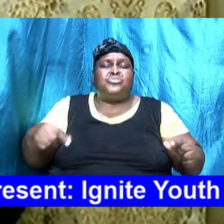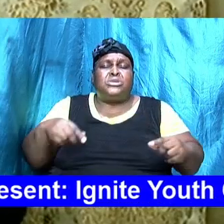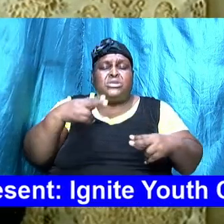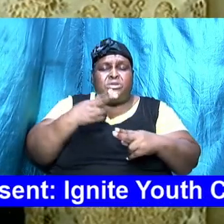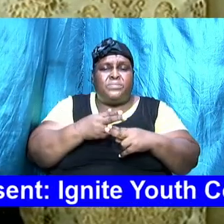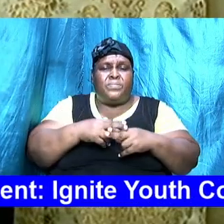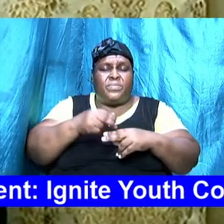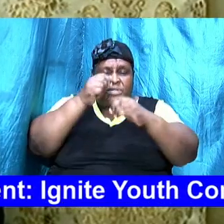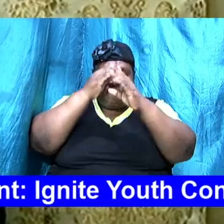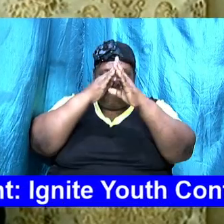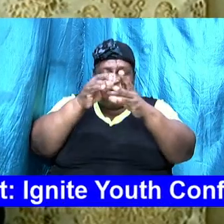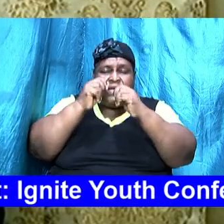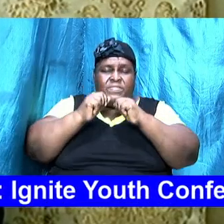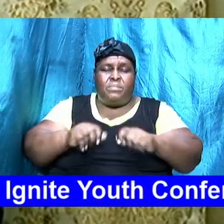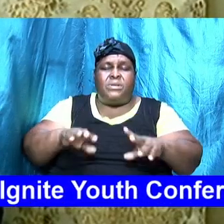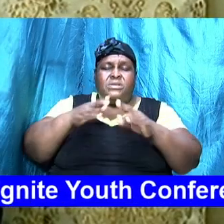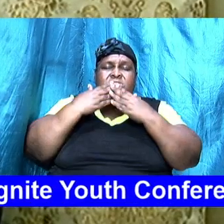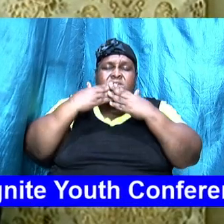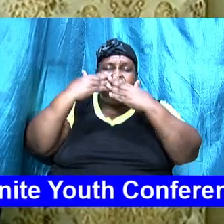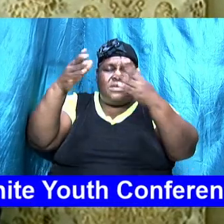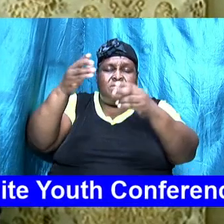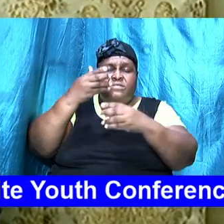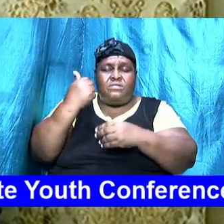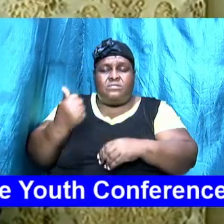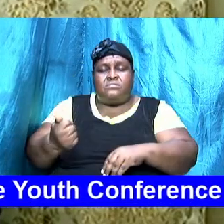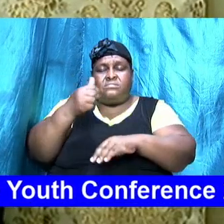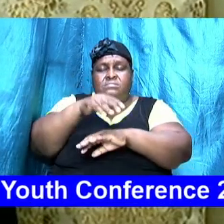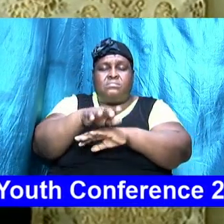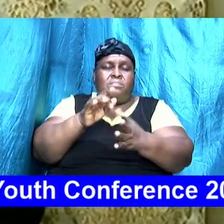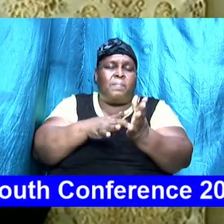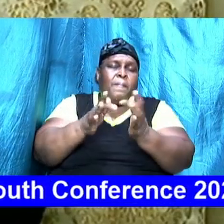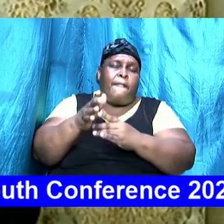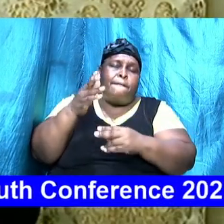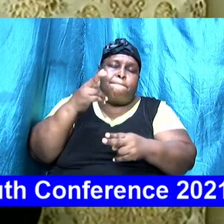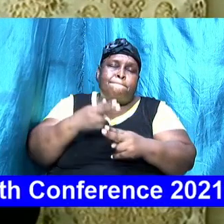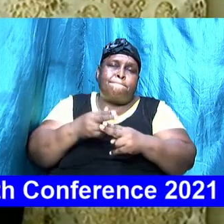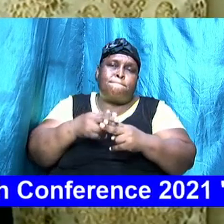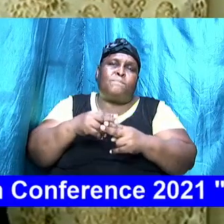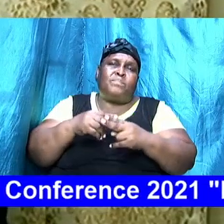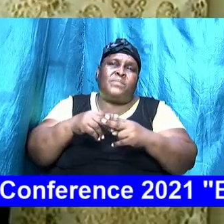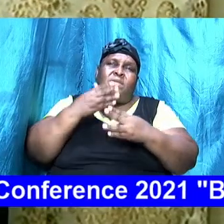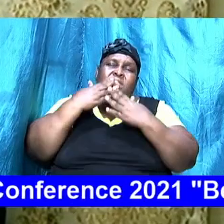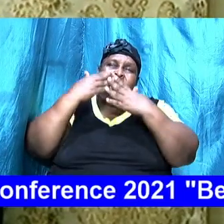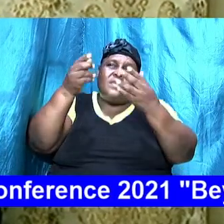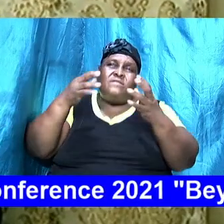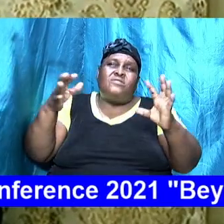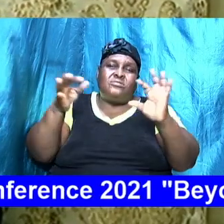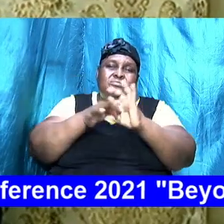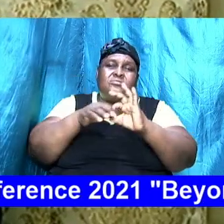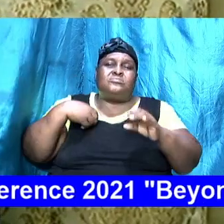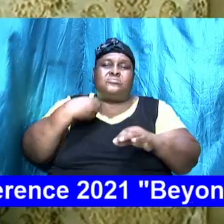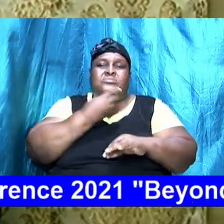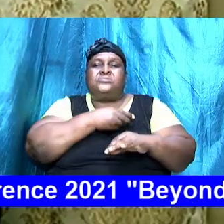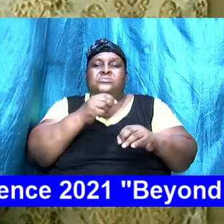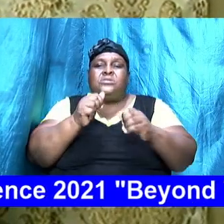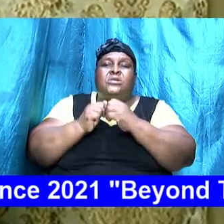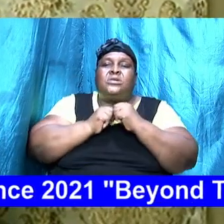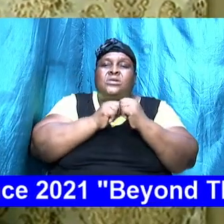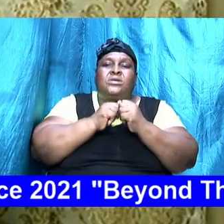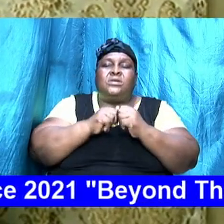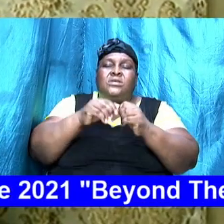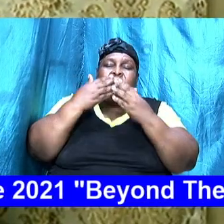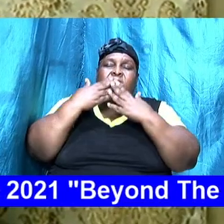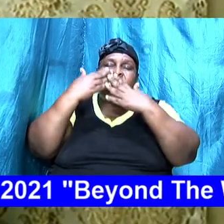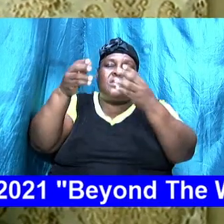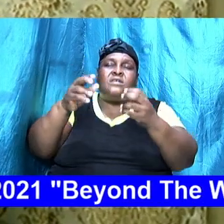pray. Father, we bless you. We thank you for another night of Bible study. We thank you for joining us together. We thank you for